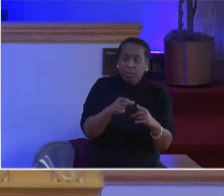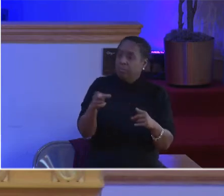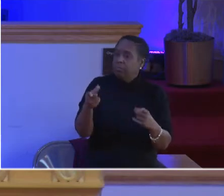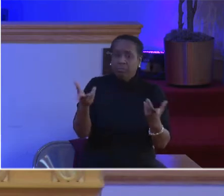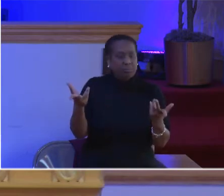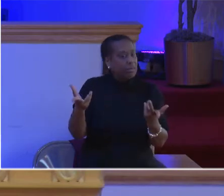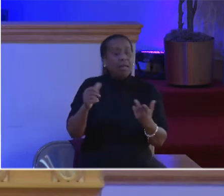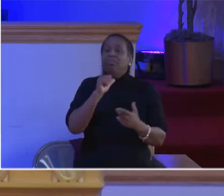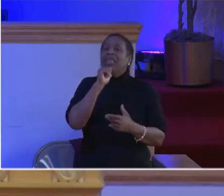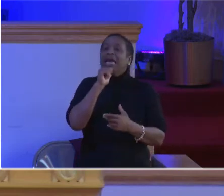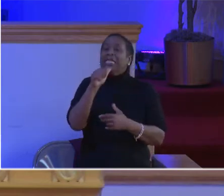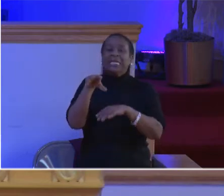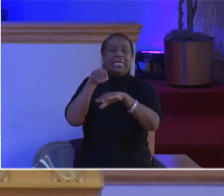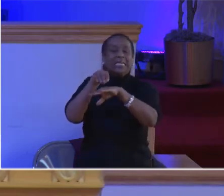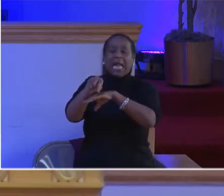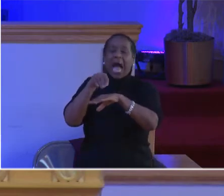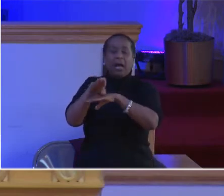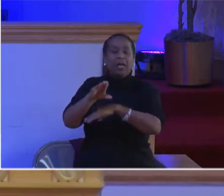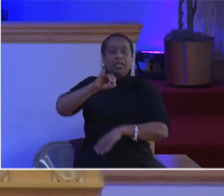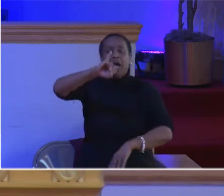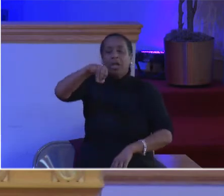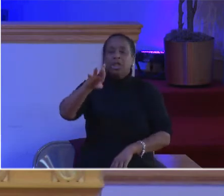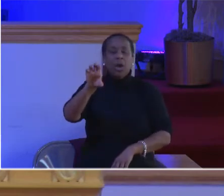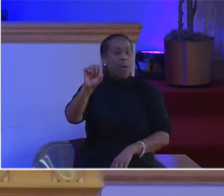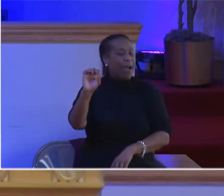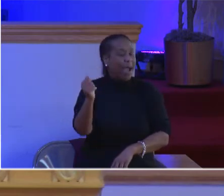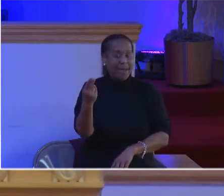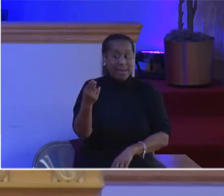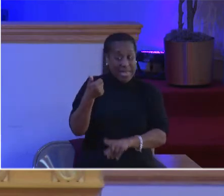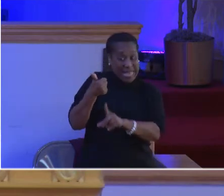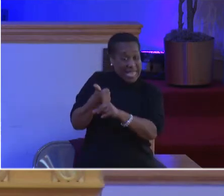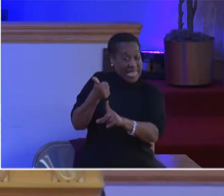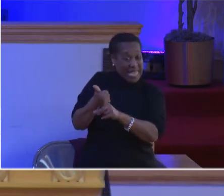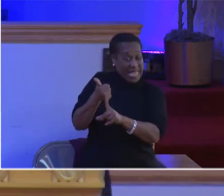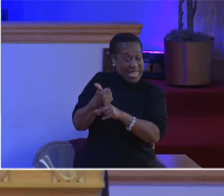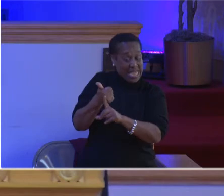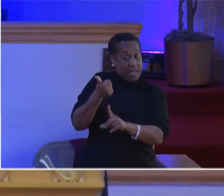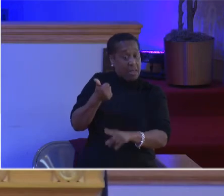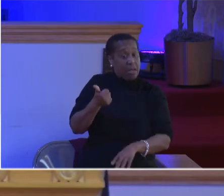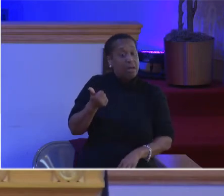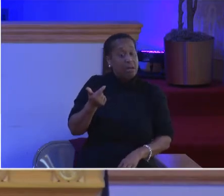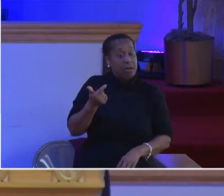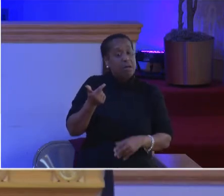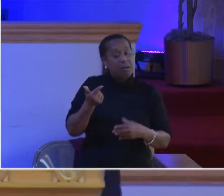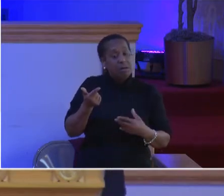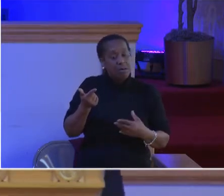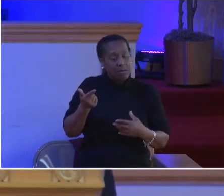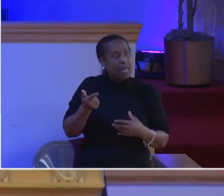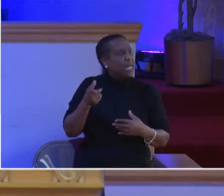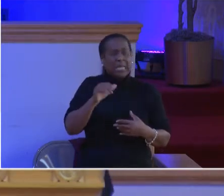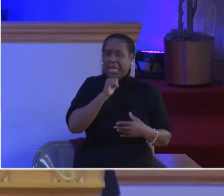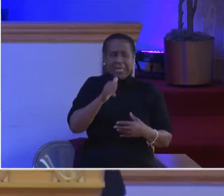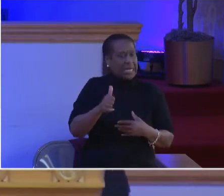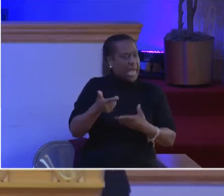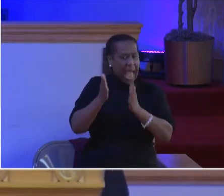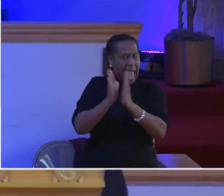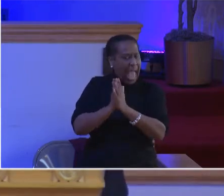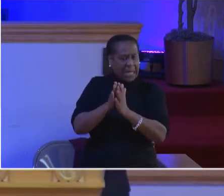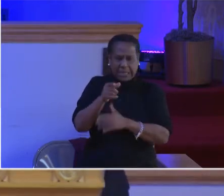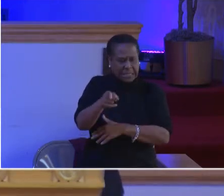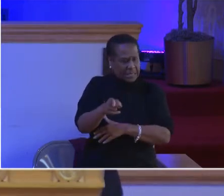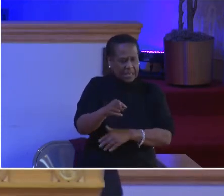not consult Jeremiah, who was a contemporary of Huldah. They did not